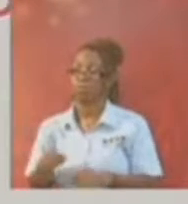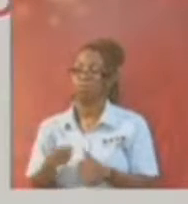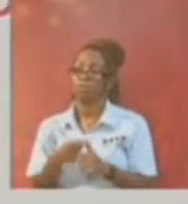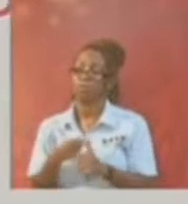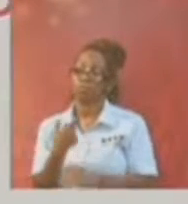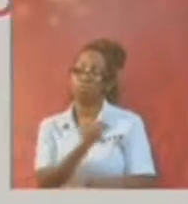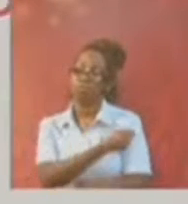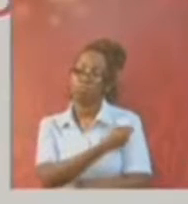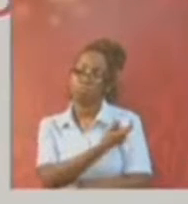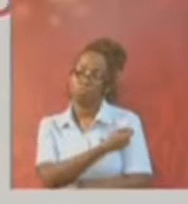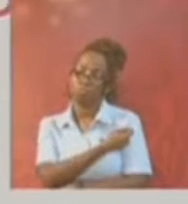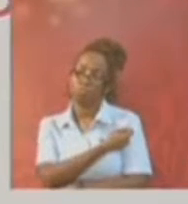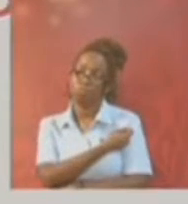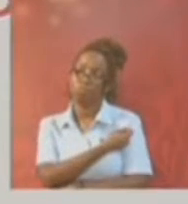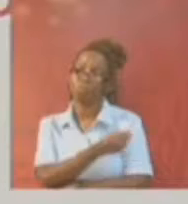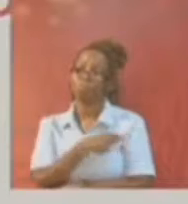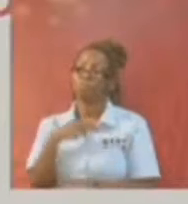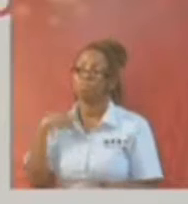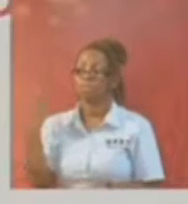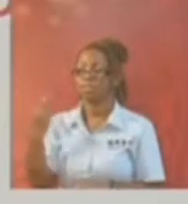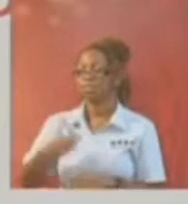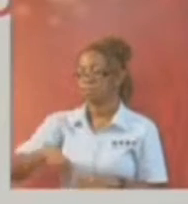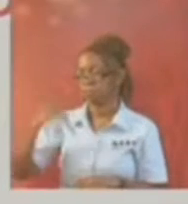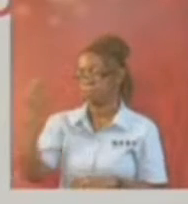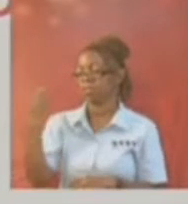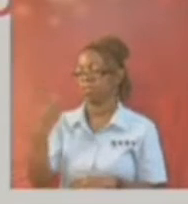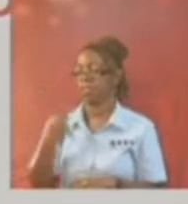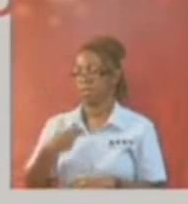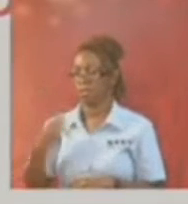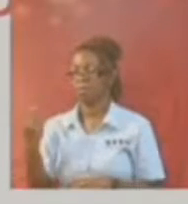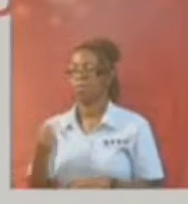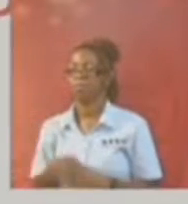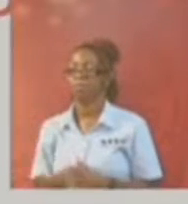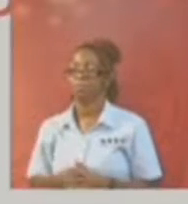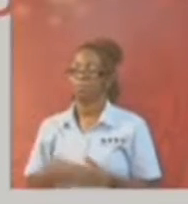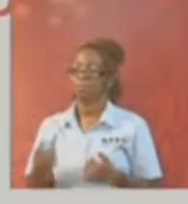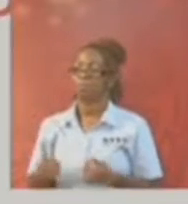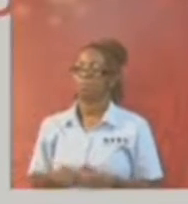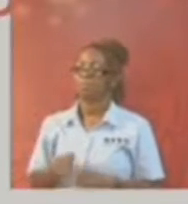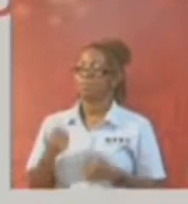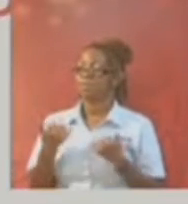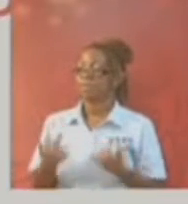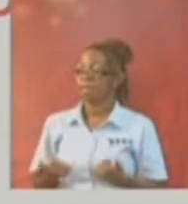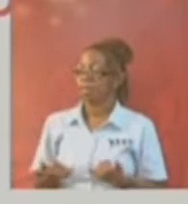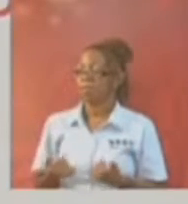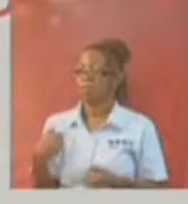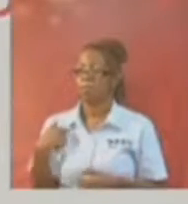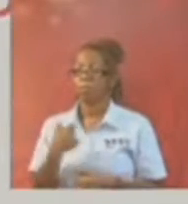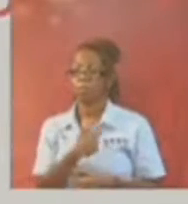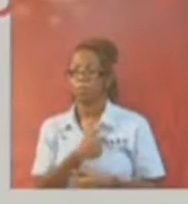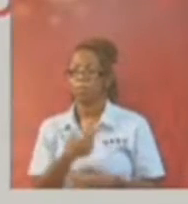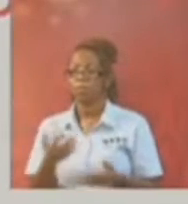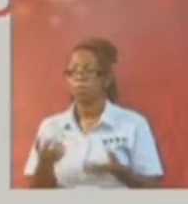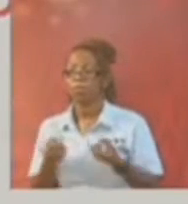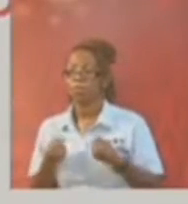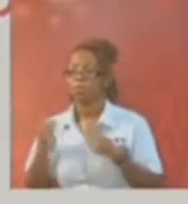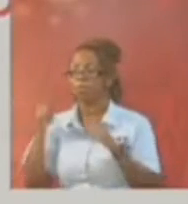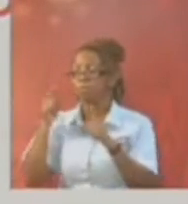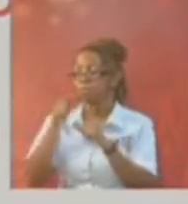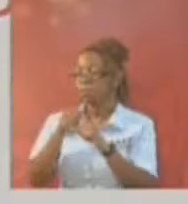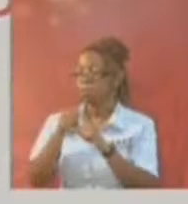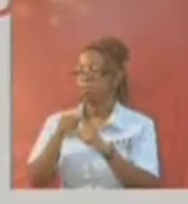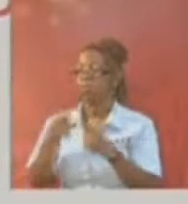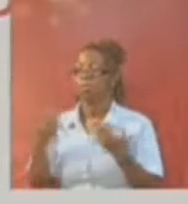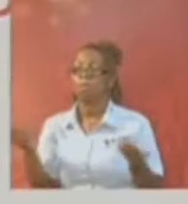the overall population coverage will be increased, with the objective eventually of getting as much of the population covered